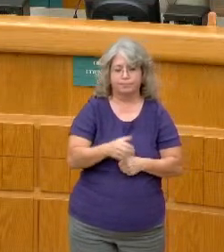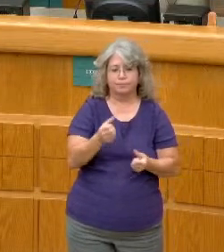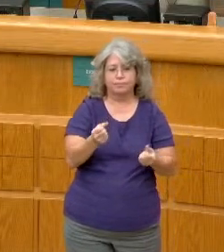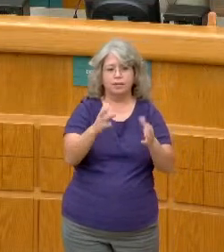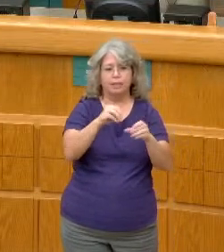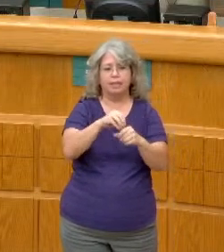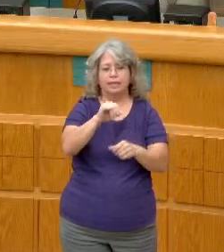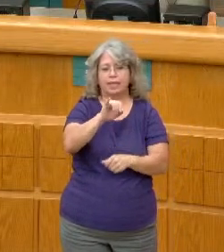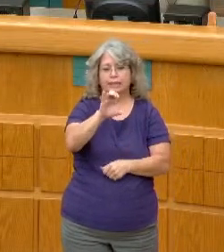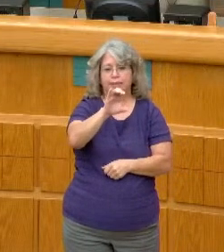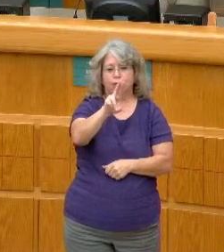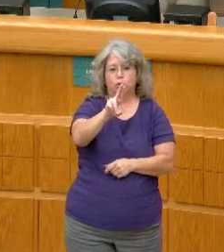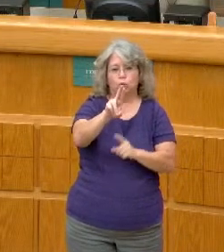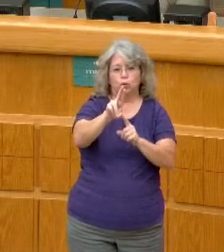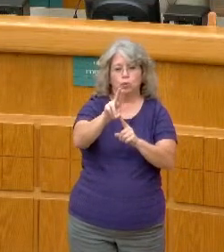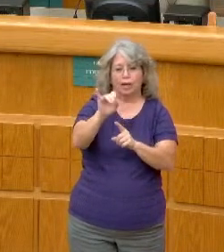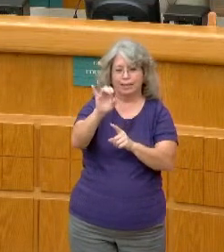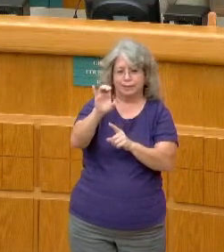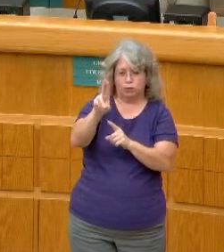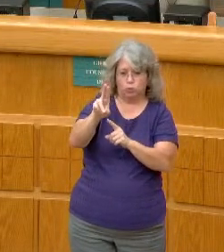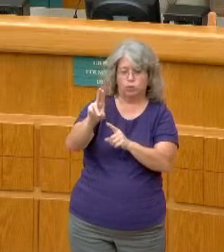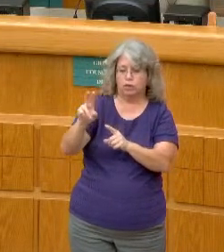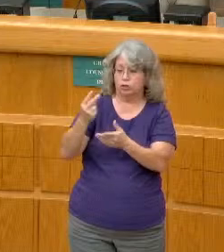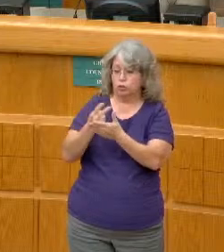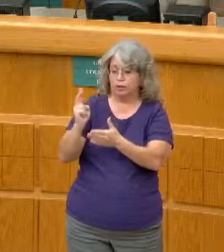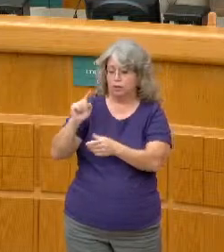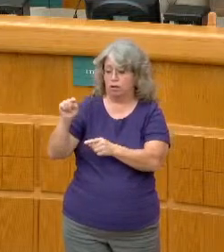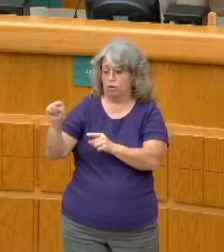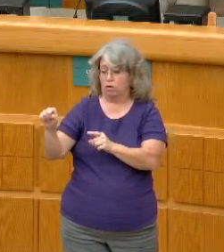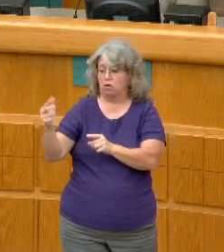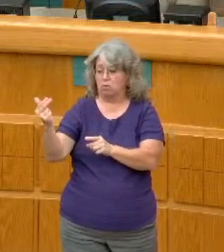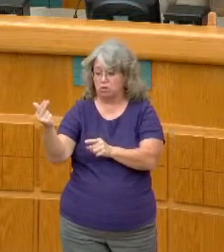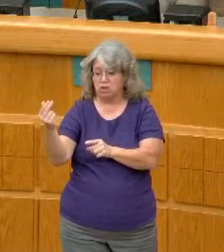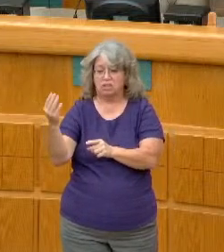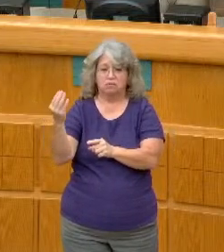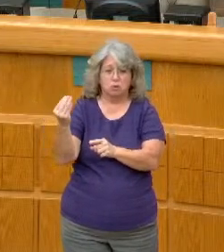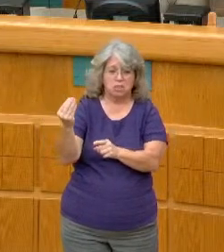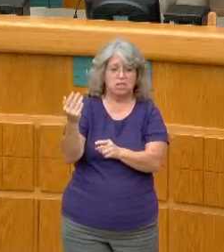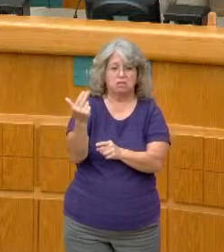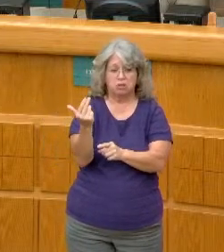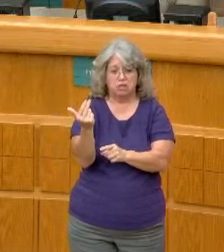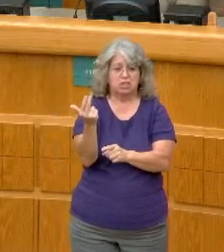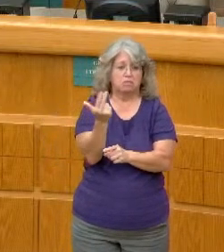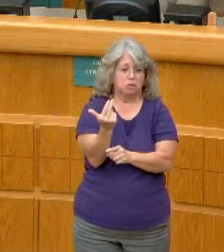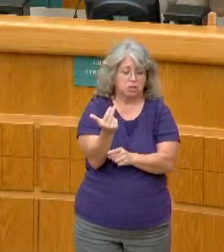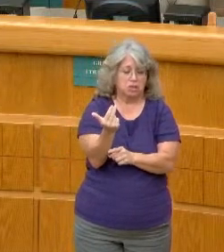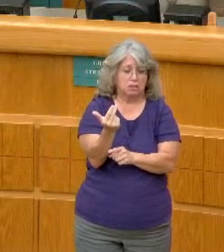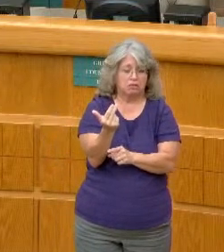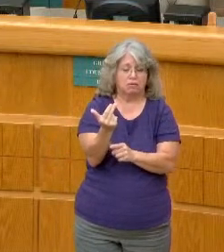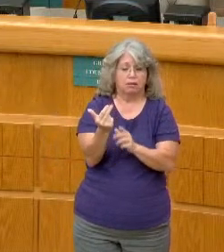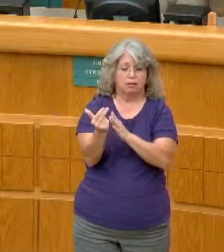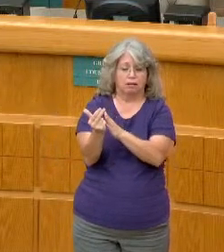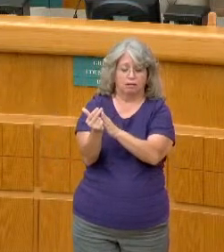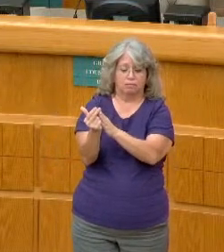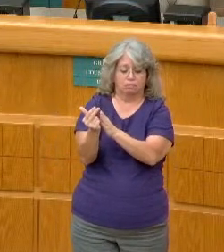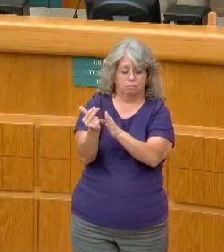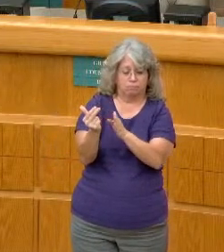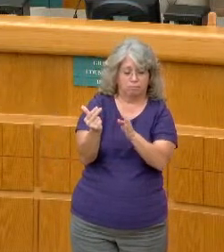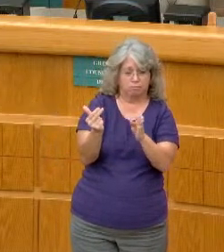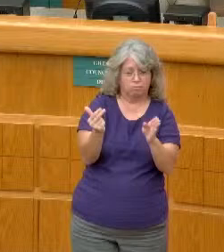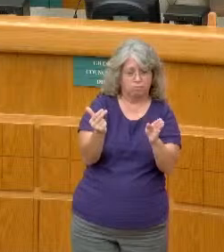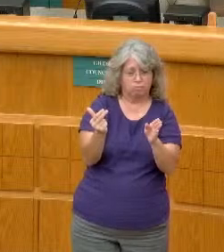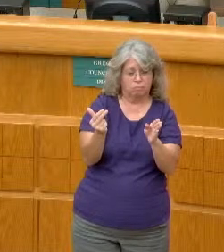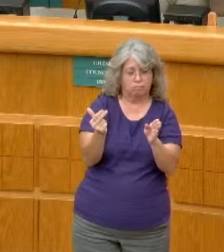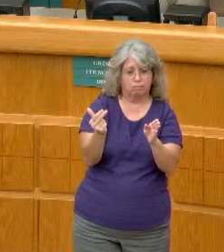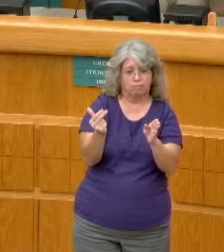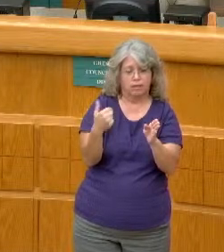The ICU patients, if you look at 2 weeks ago, the first 4 days, 13, 14, 13, and